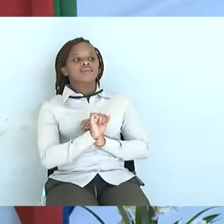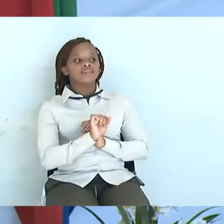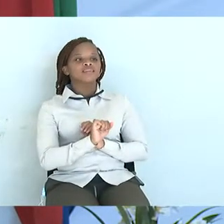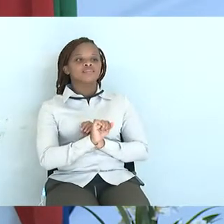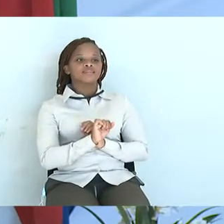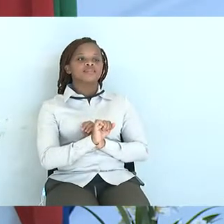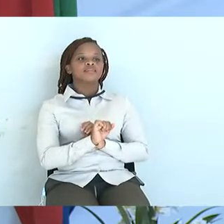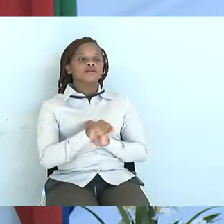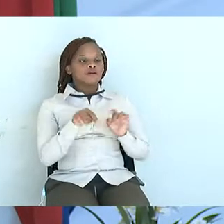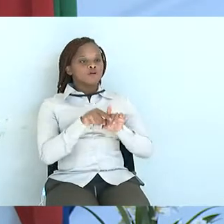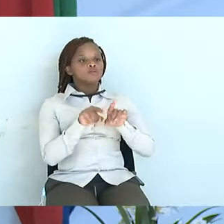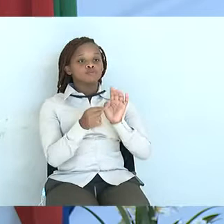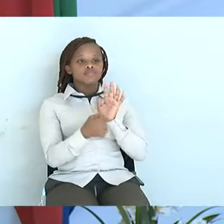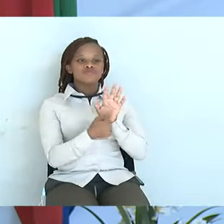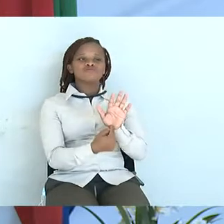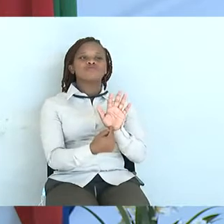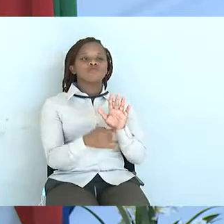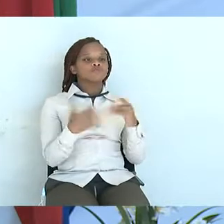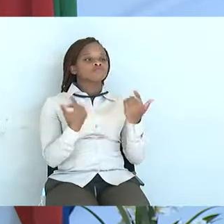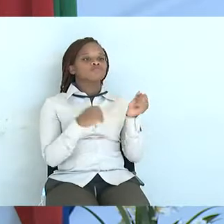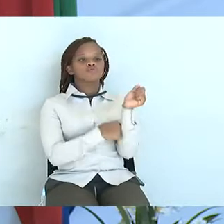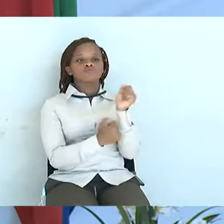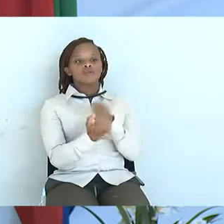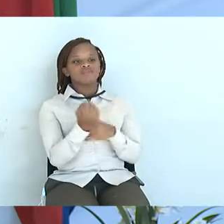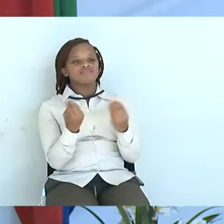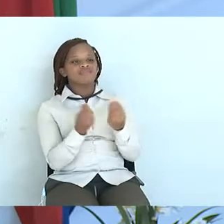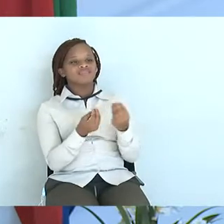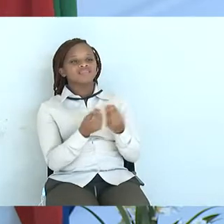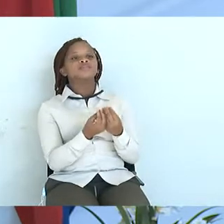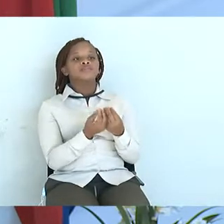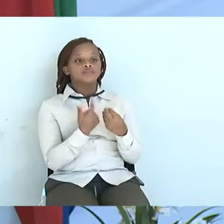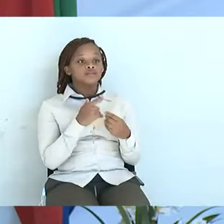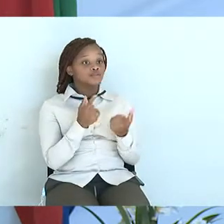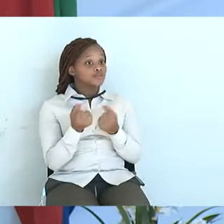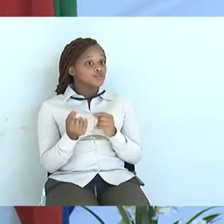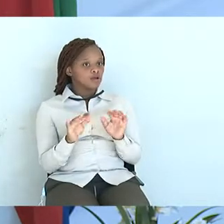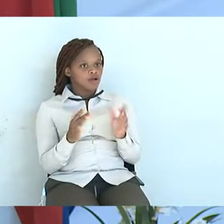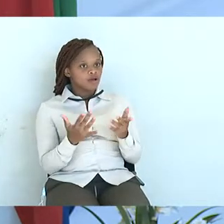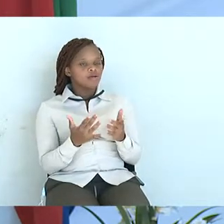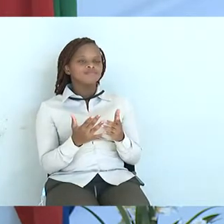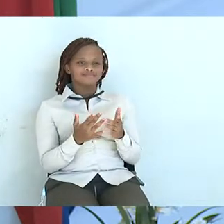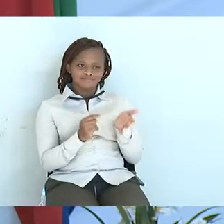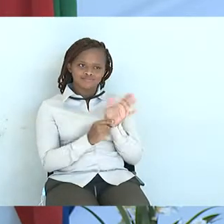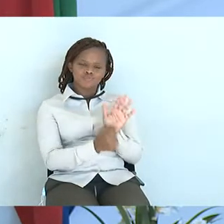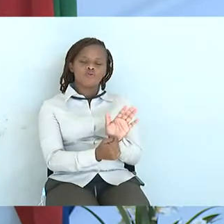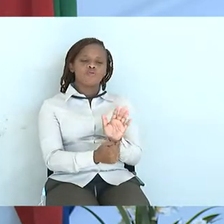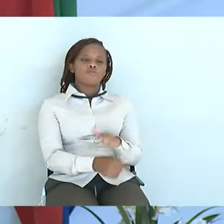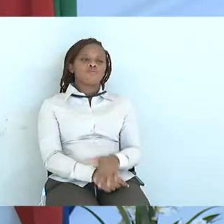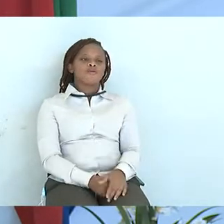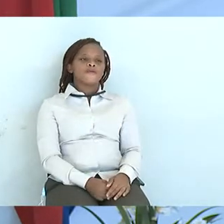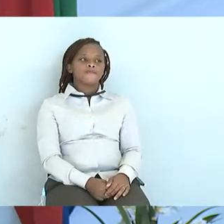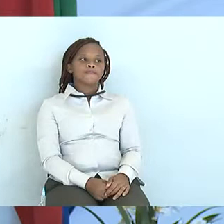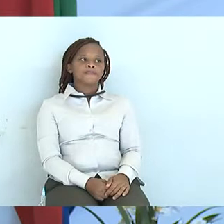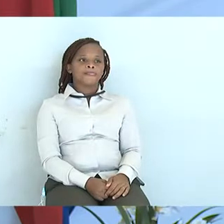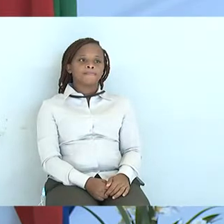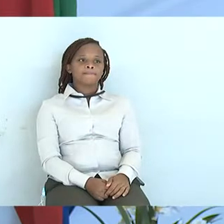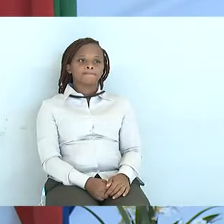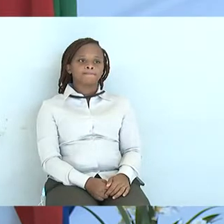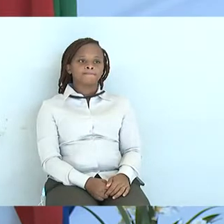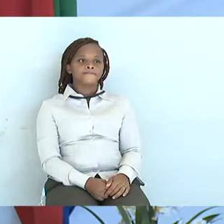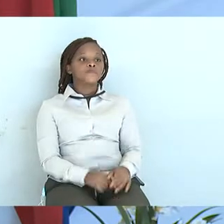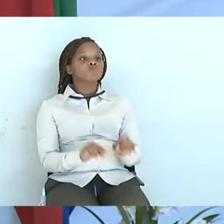the building, the structures look like. They must reflect who we are. And we're saying this city